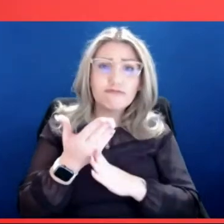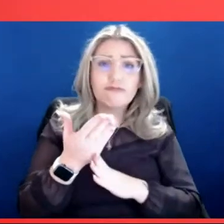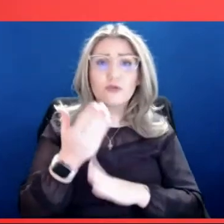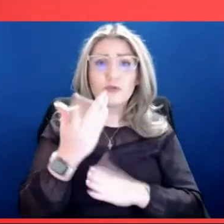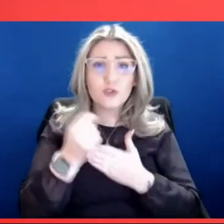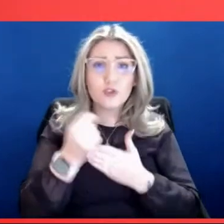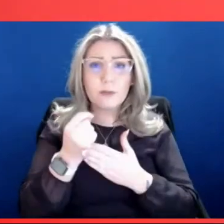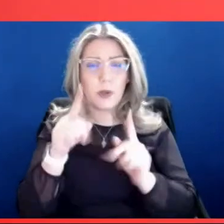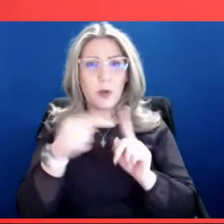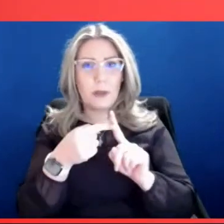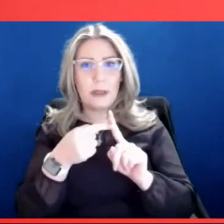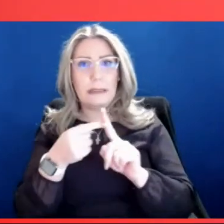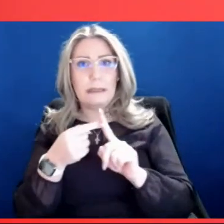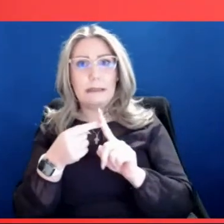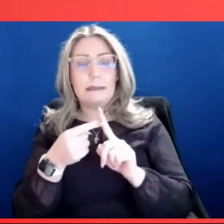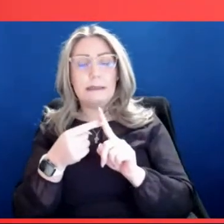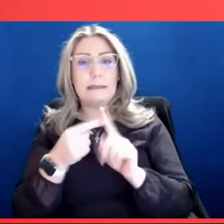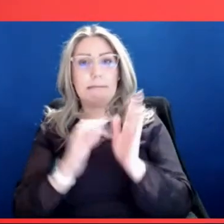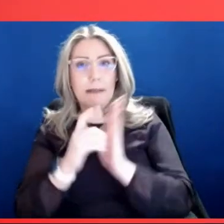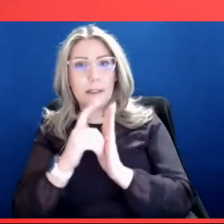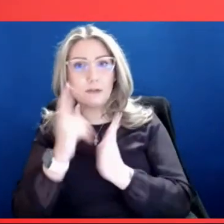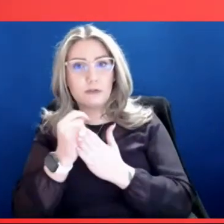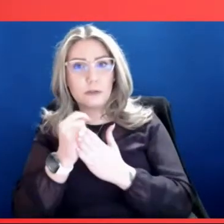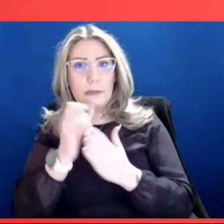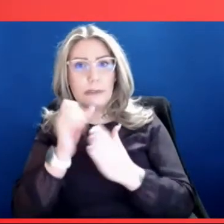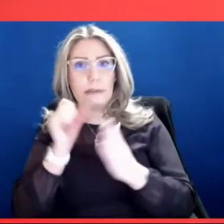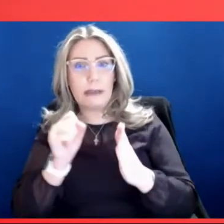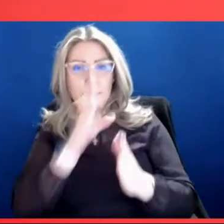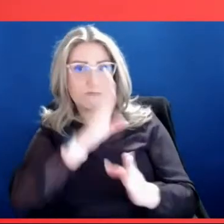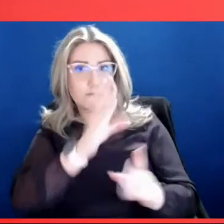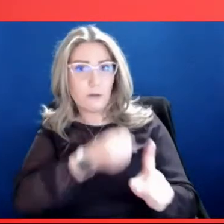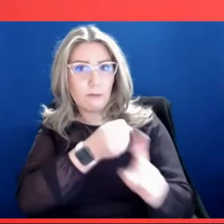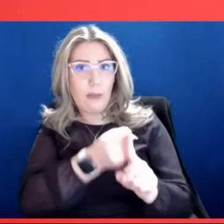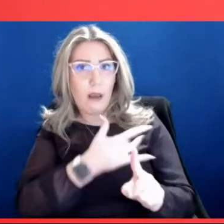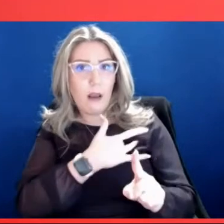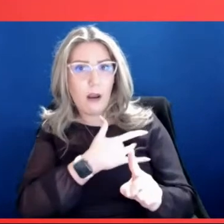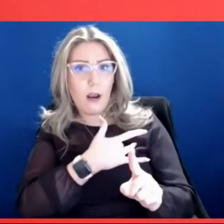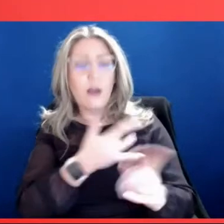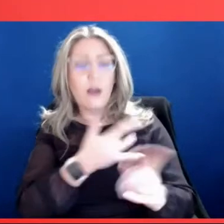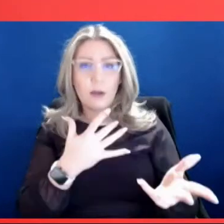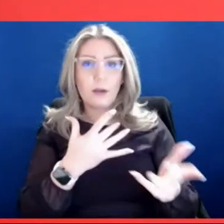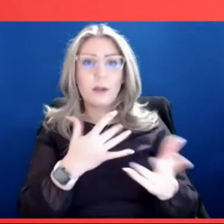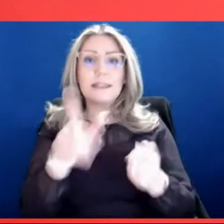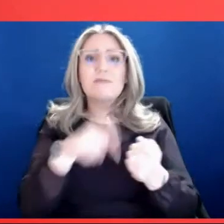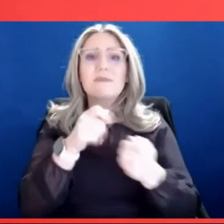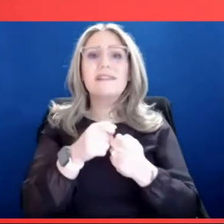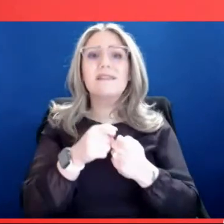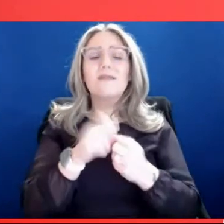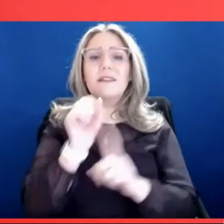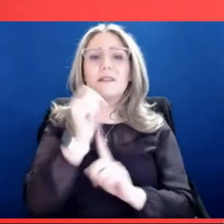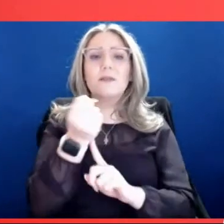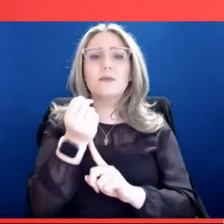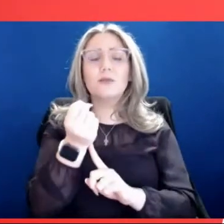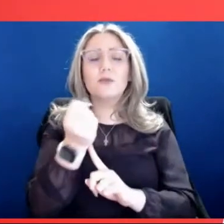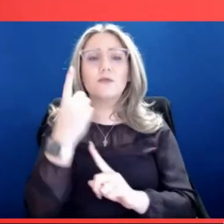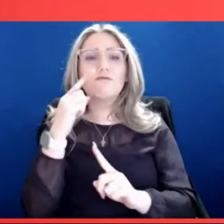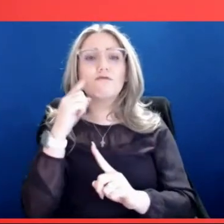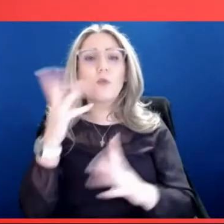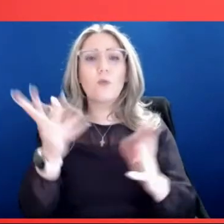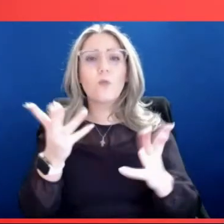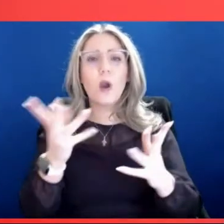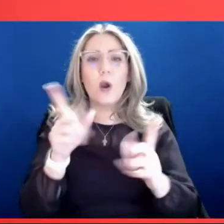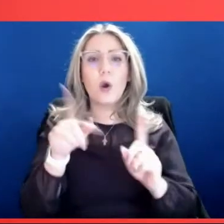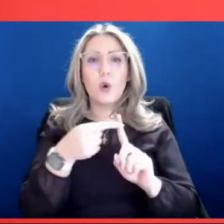treatment can be directly impactful on the heart, particularly in situations where there are fatal